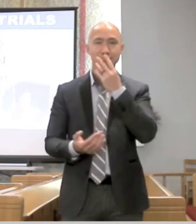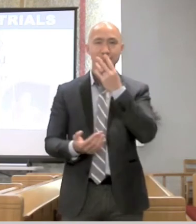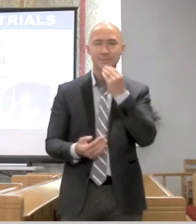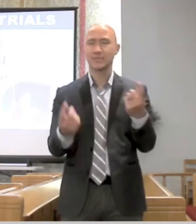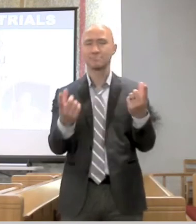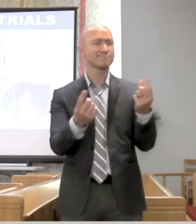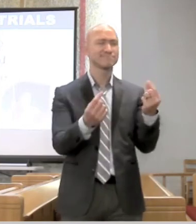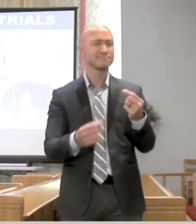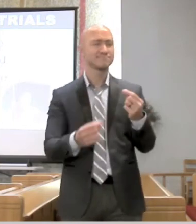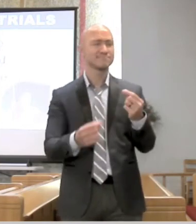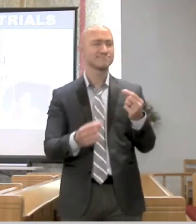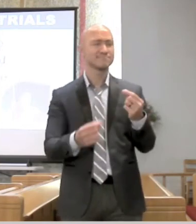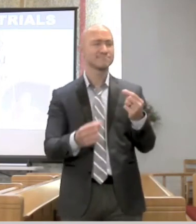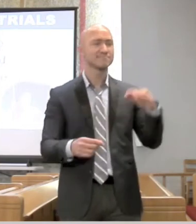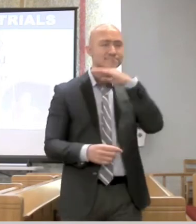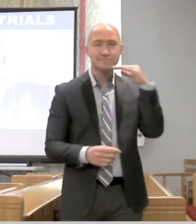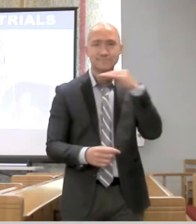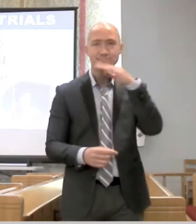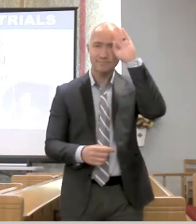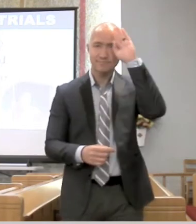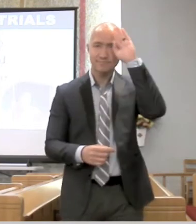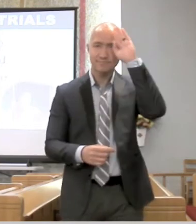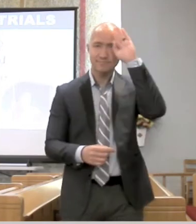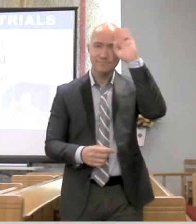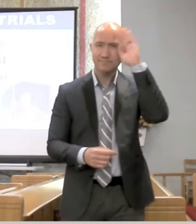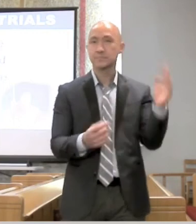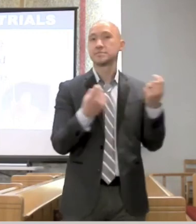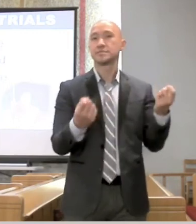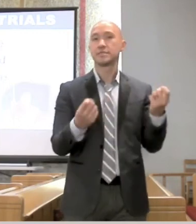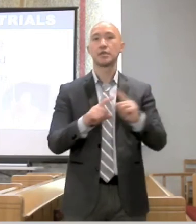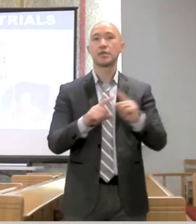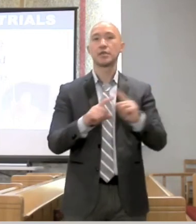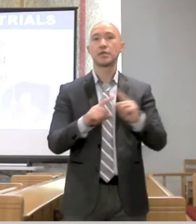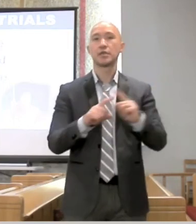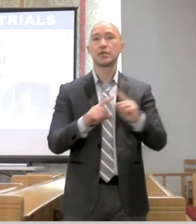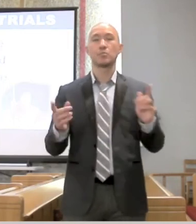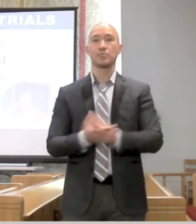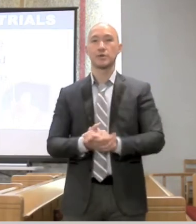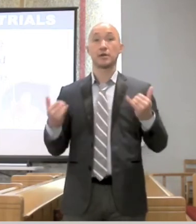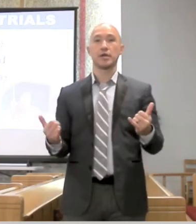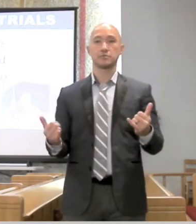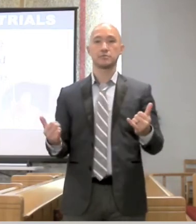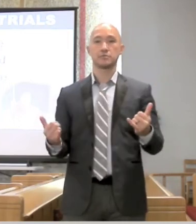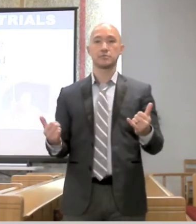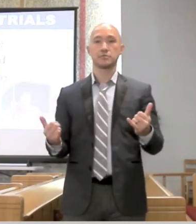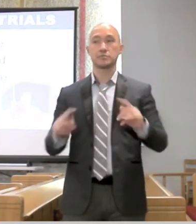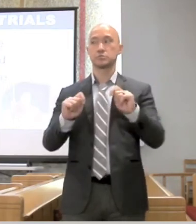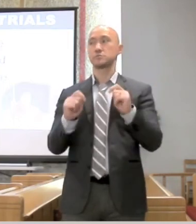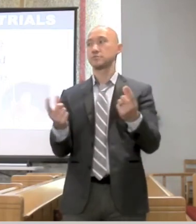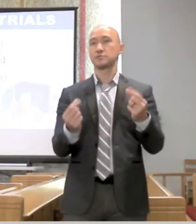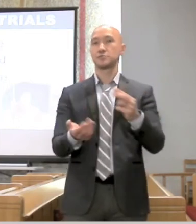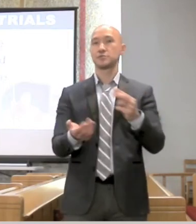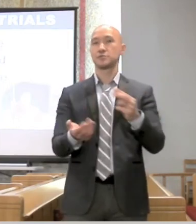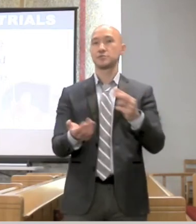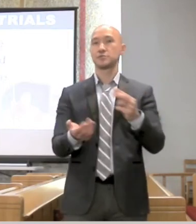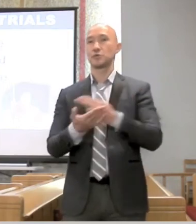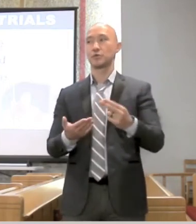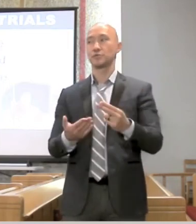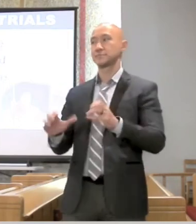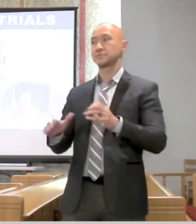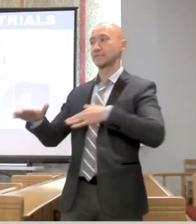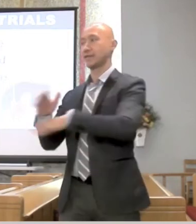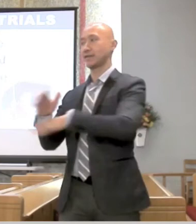Gentile area. A big hypocrisy. And Pilate could read right through that. He could read right through them. As you can see, he's